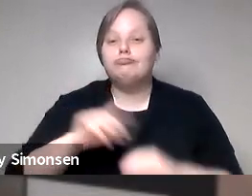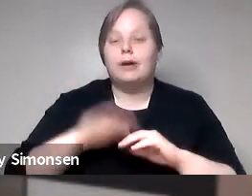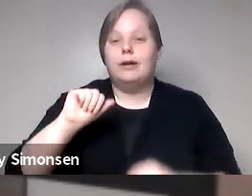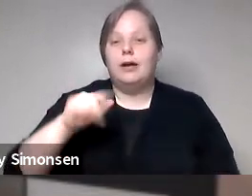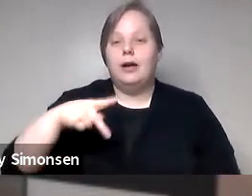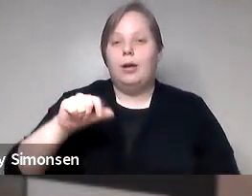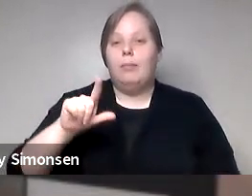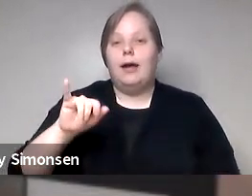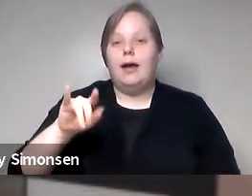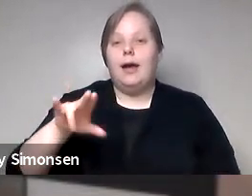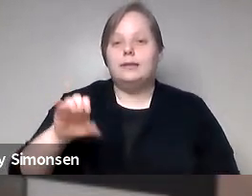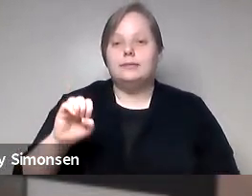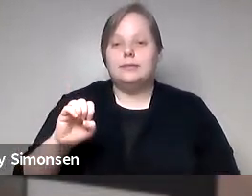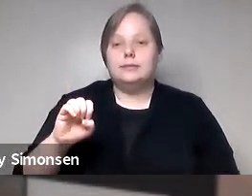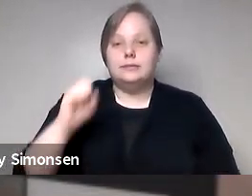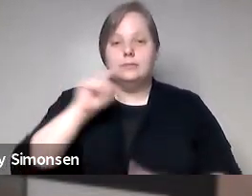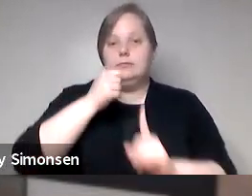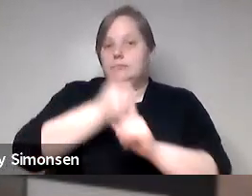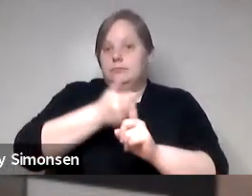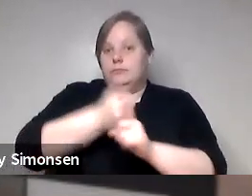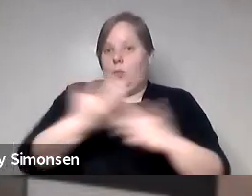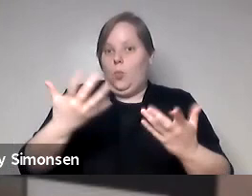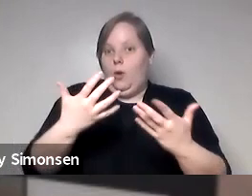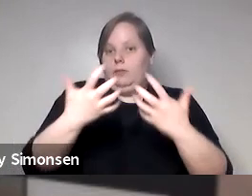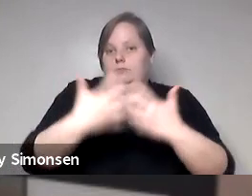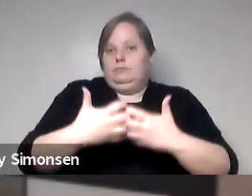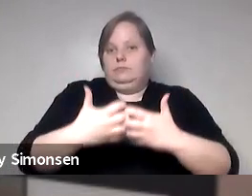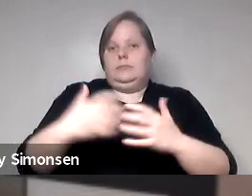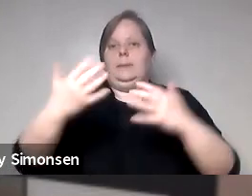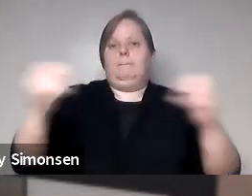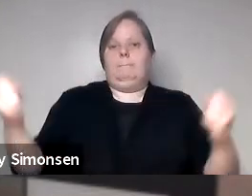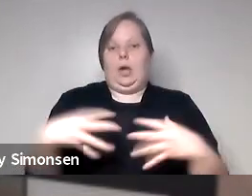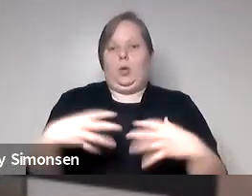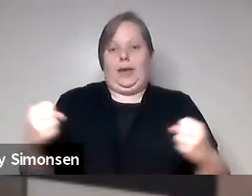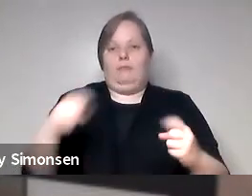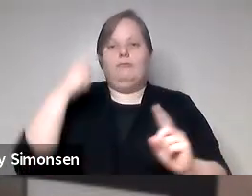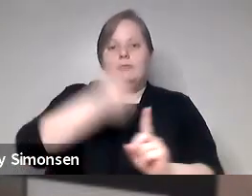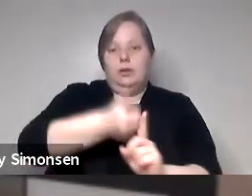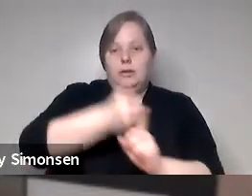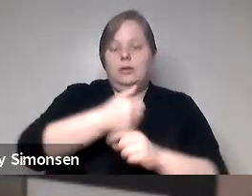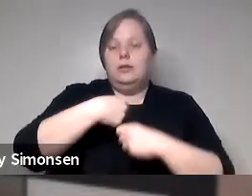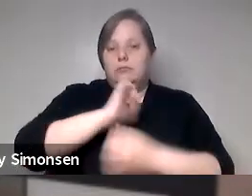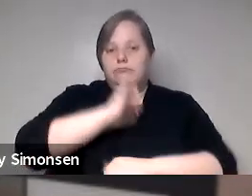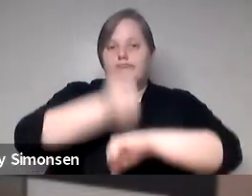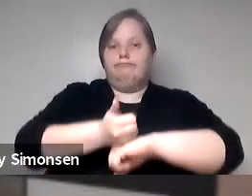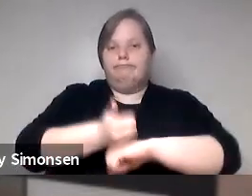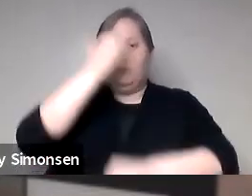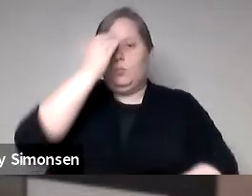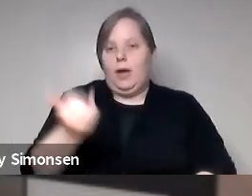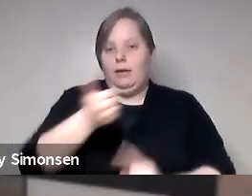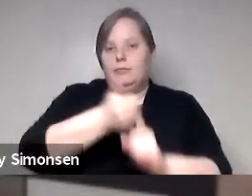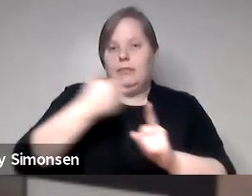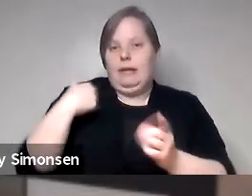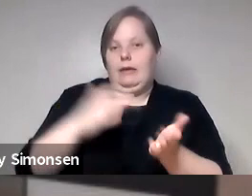is actually a microwave. And that microwave is manufactured so that it has